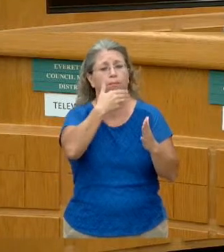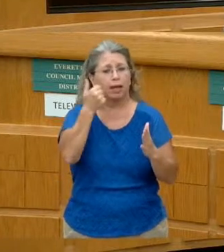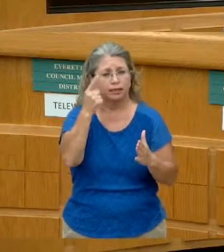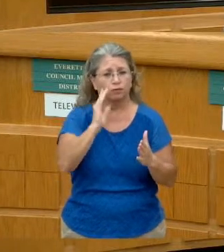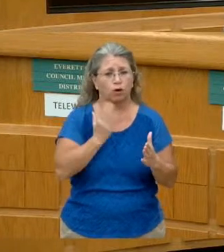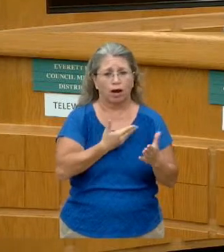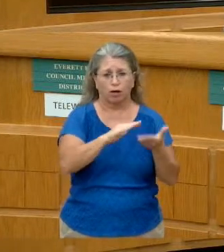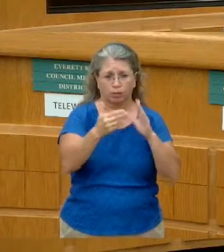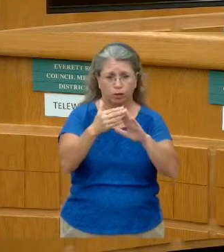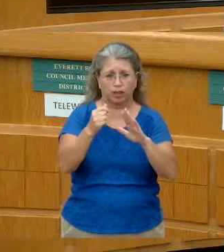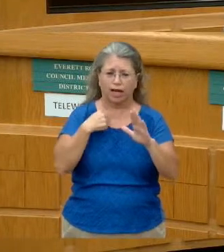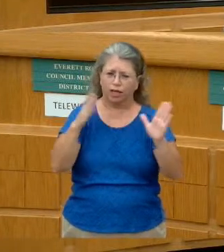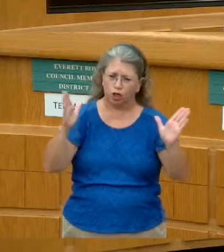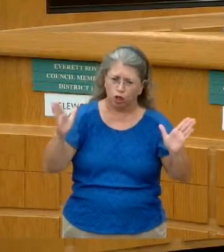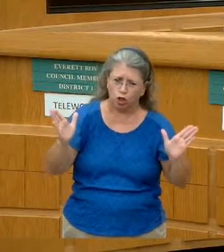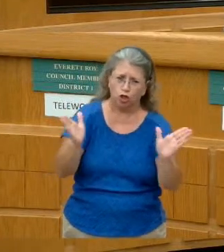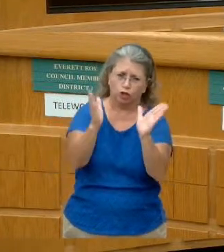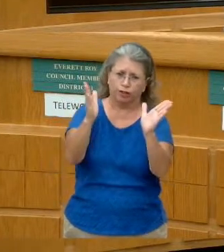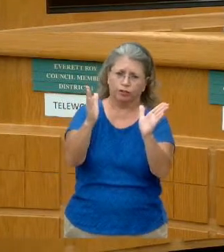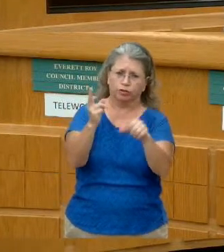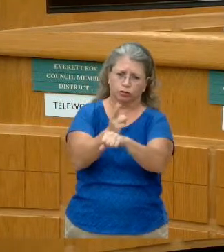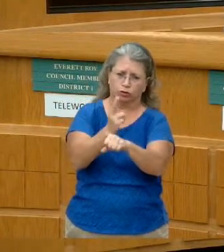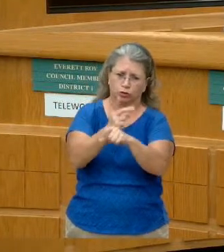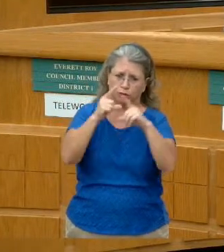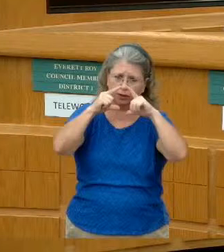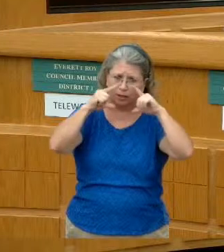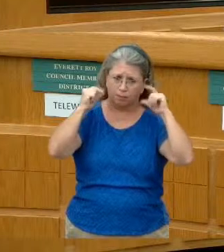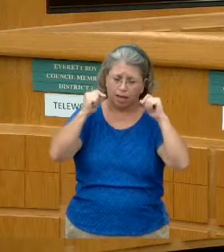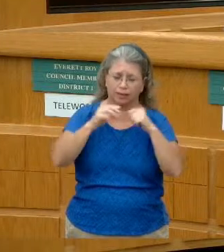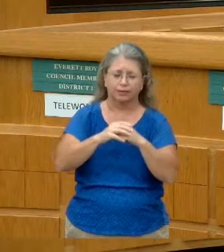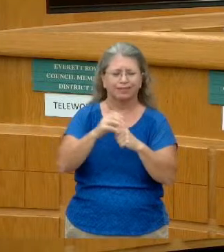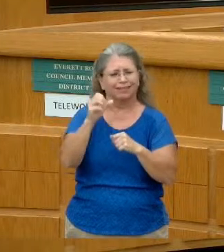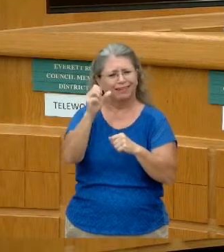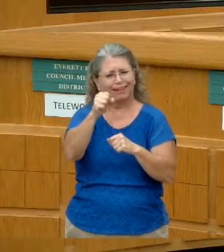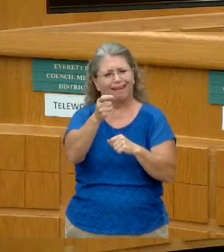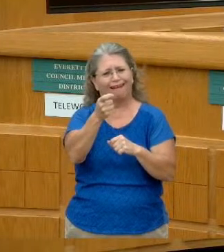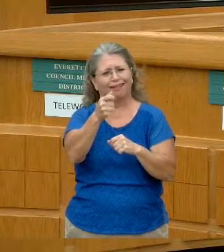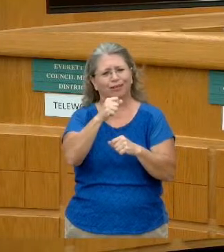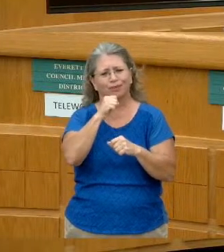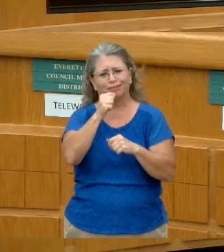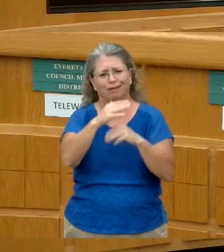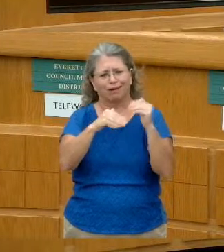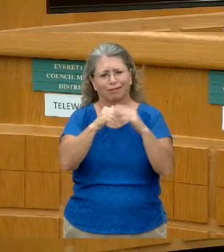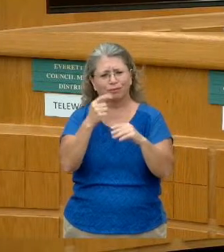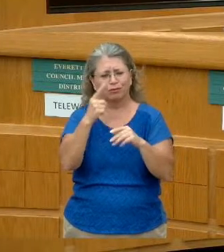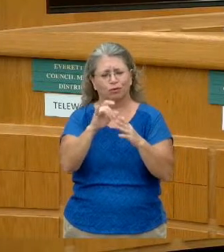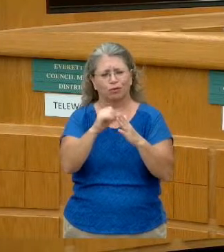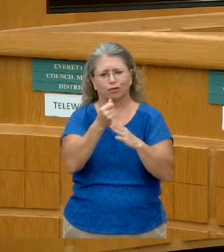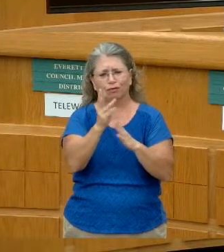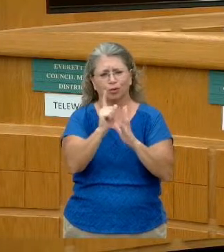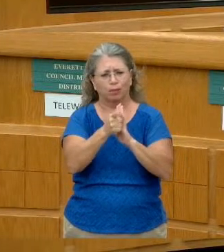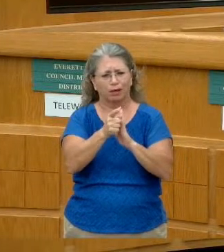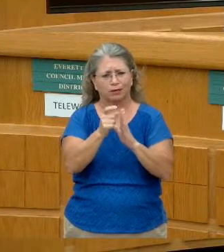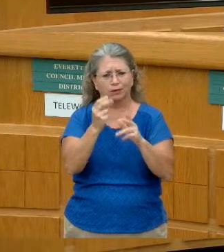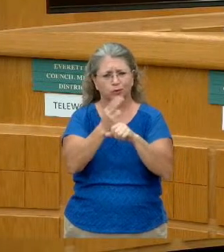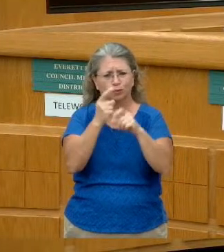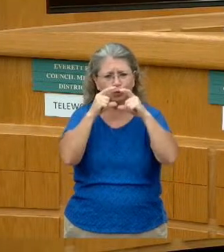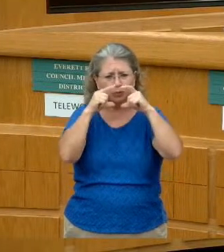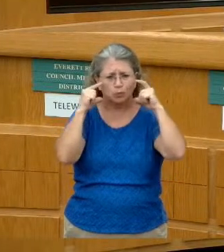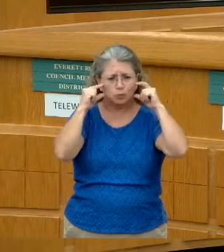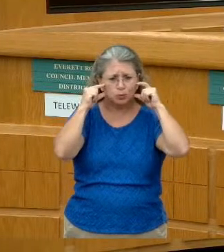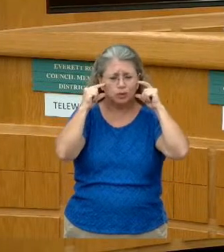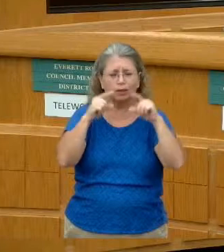and I would encourage you to wear it. It creates a little discomfort for a few minutes that you're wearing it, but I think in the long